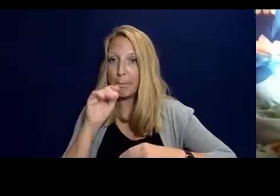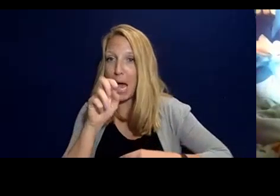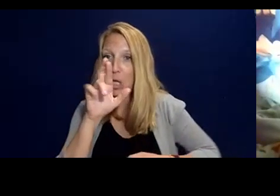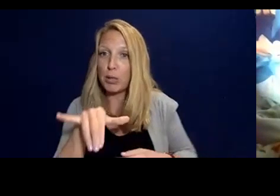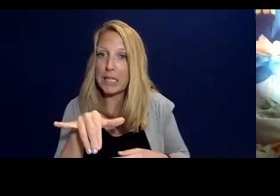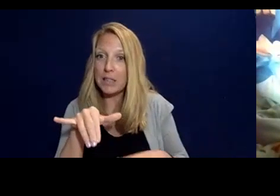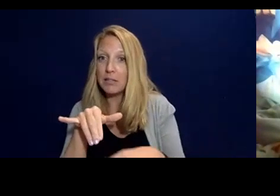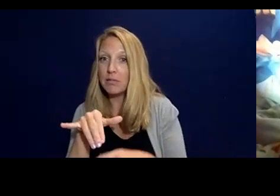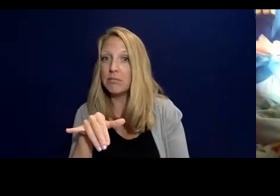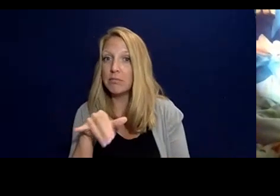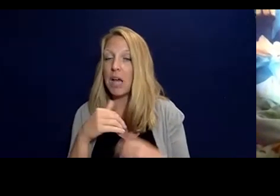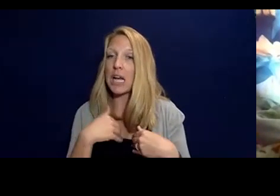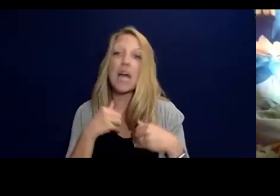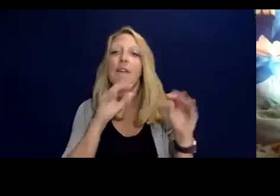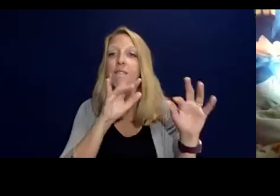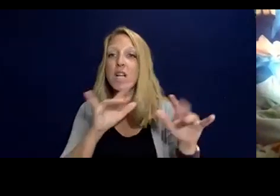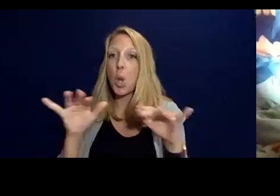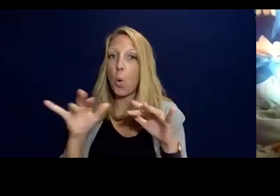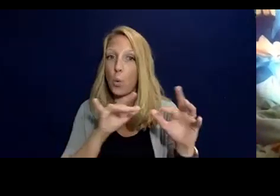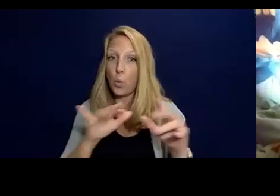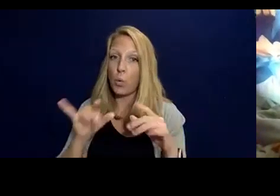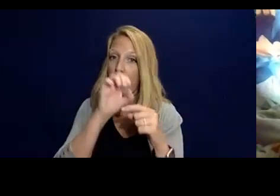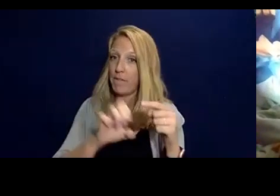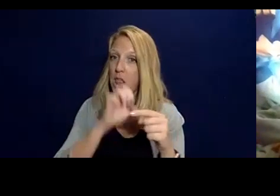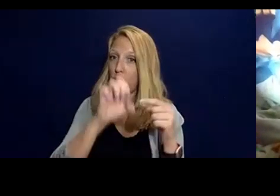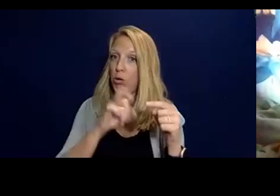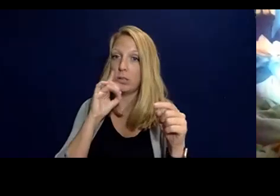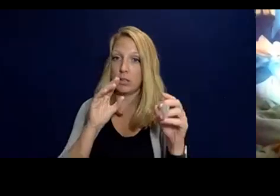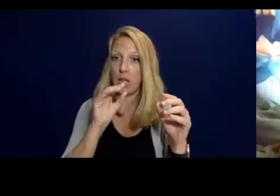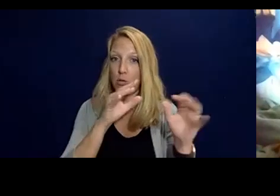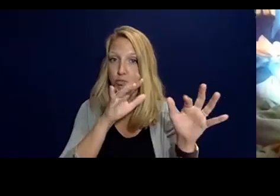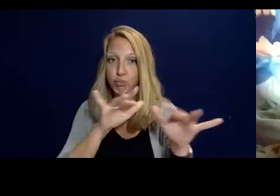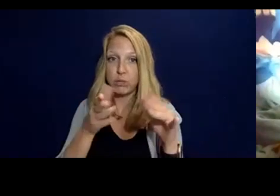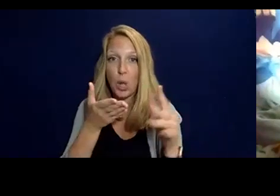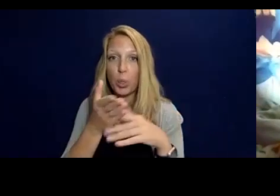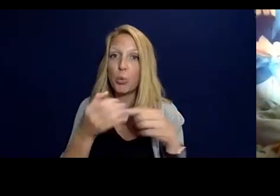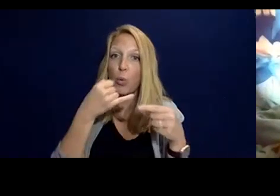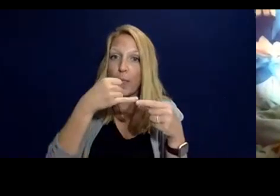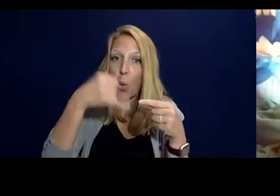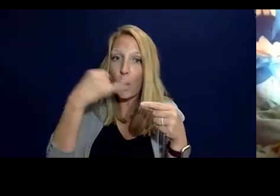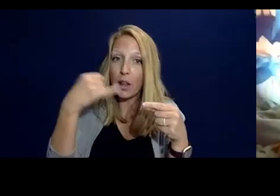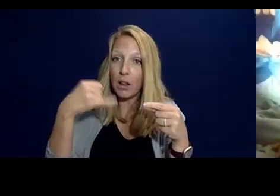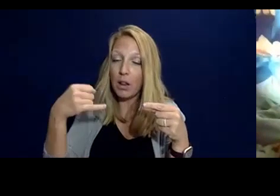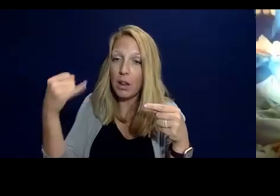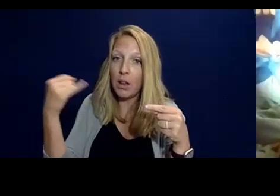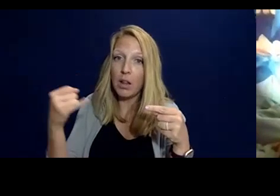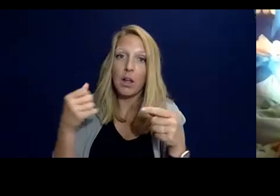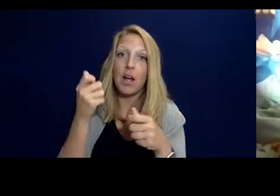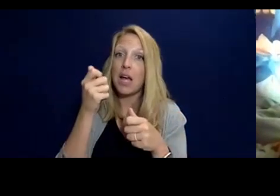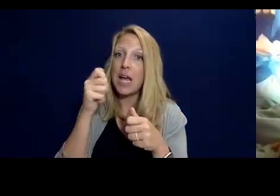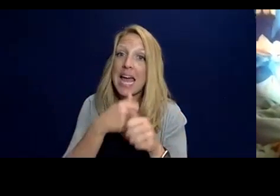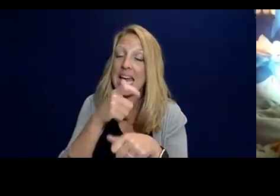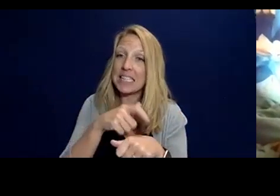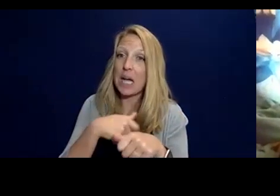And there's a flow of electrons that are running through the copper coil. And anytime there's a flow